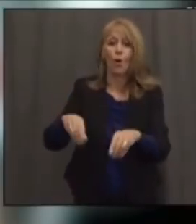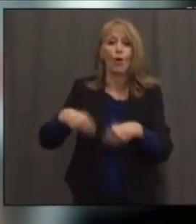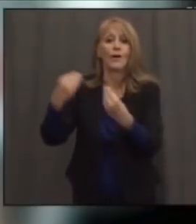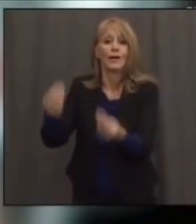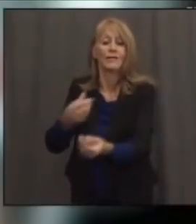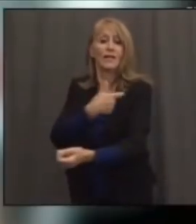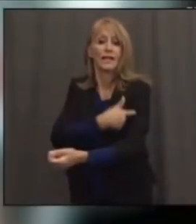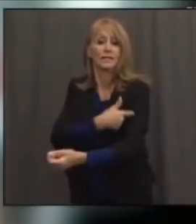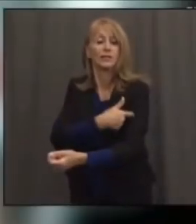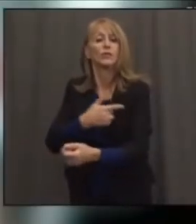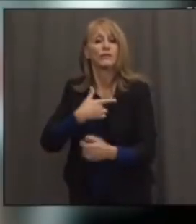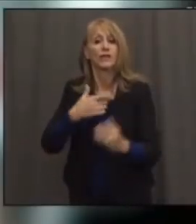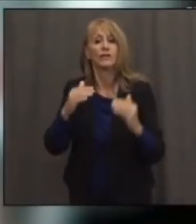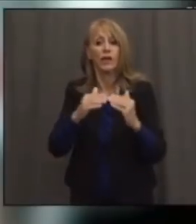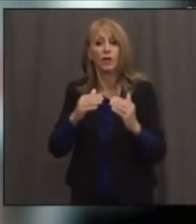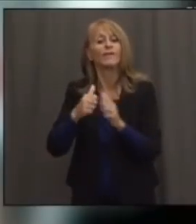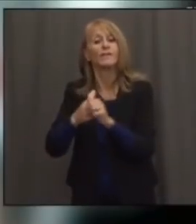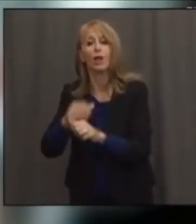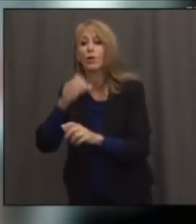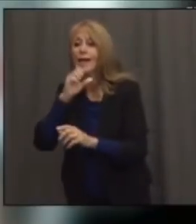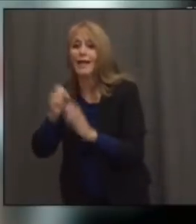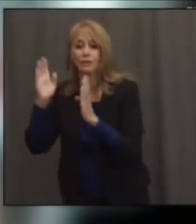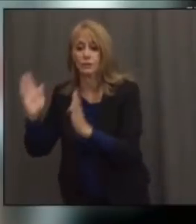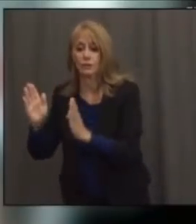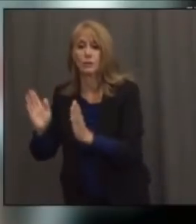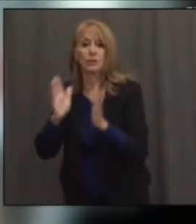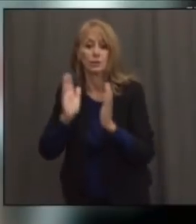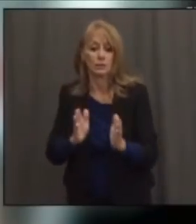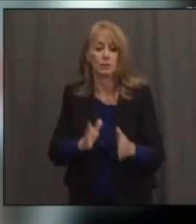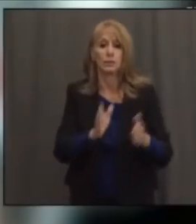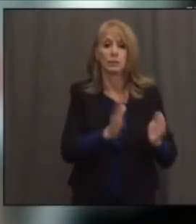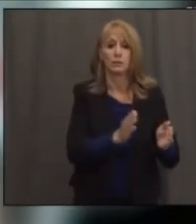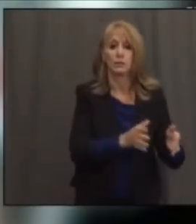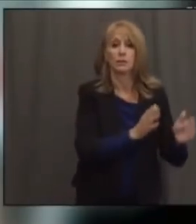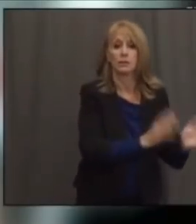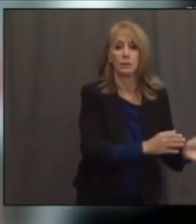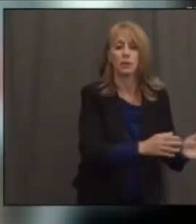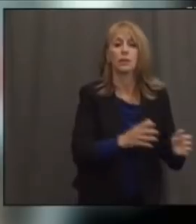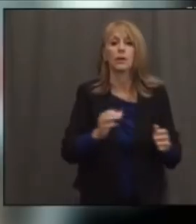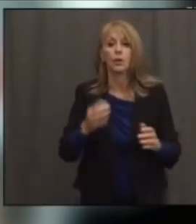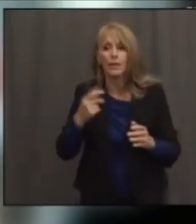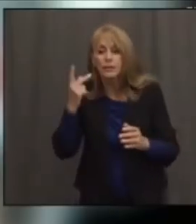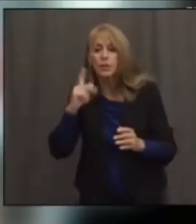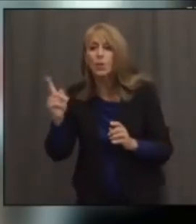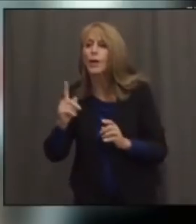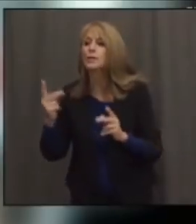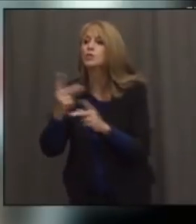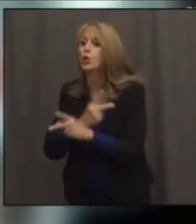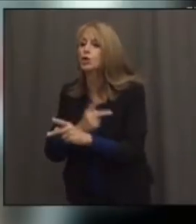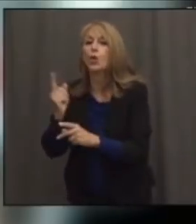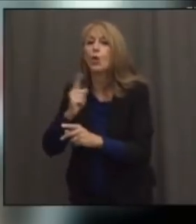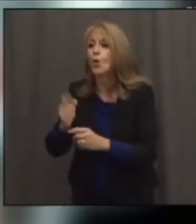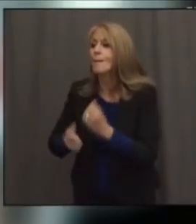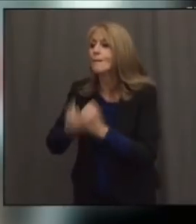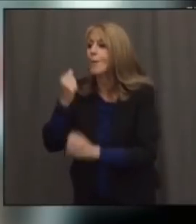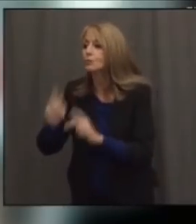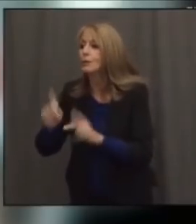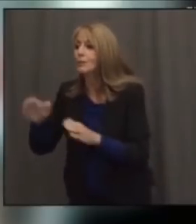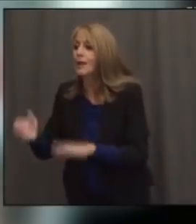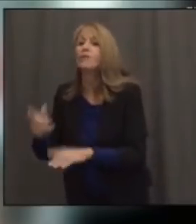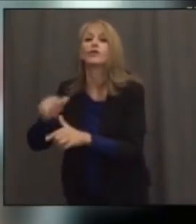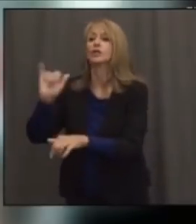was equitable to do it by age based on the experience of the virus and where the excess death and disease was. It was in the